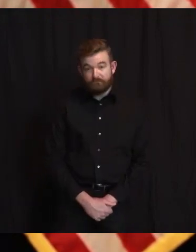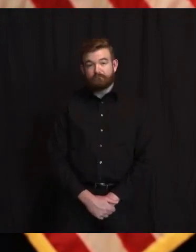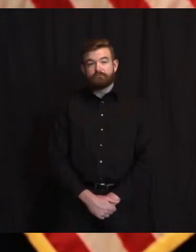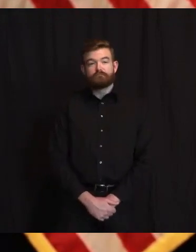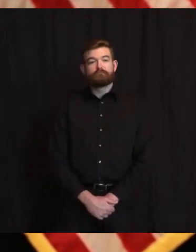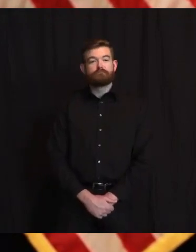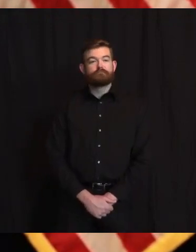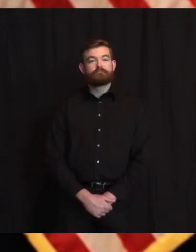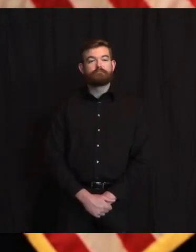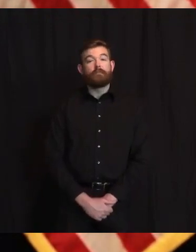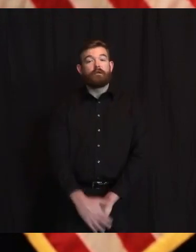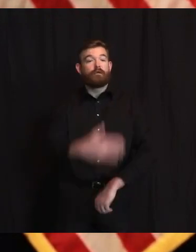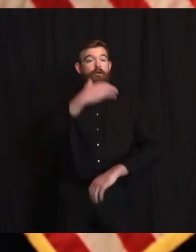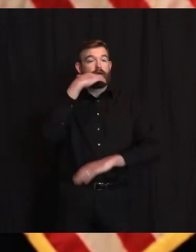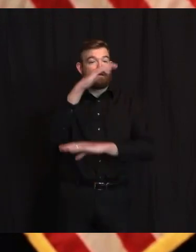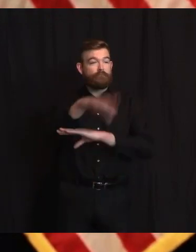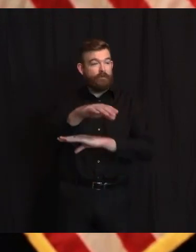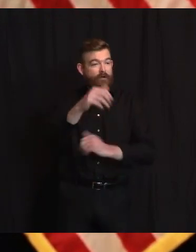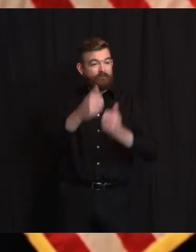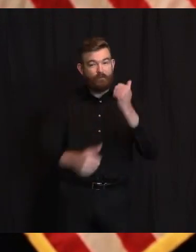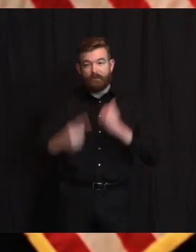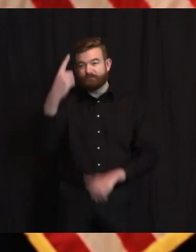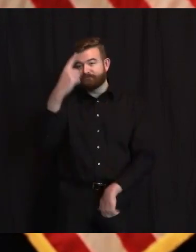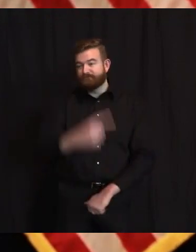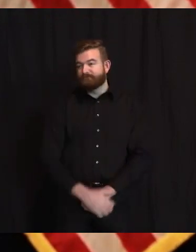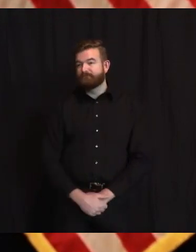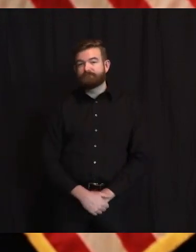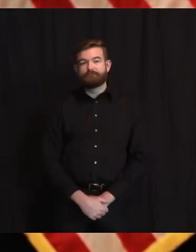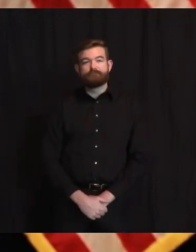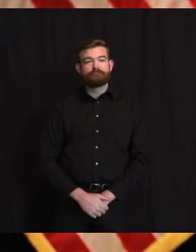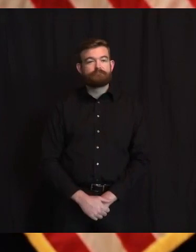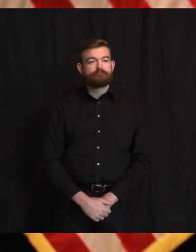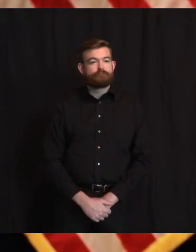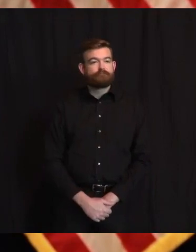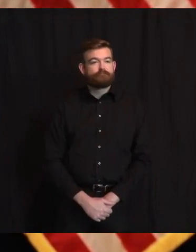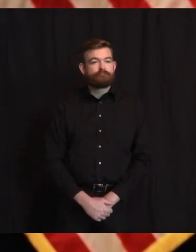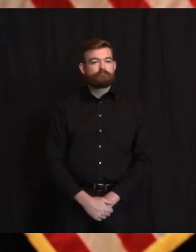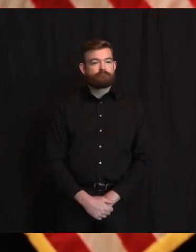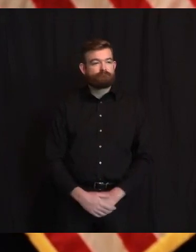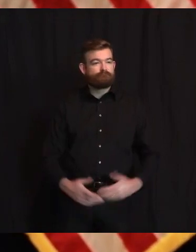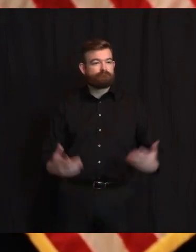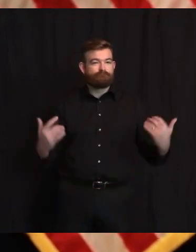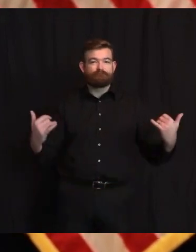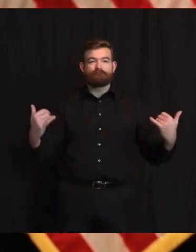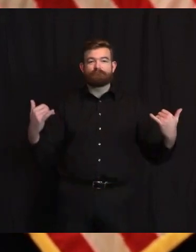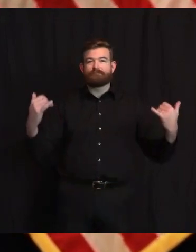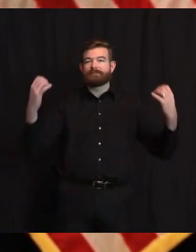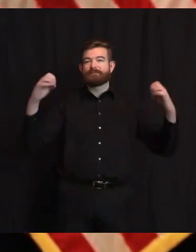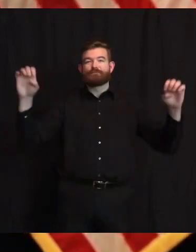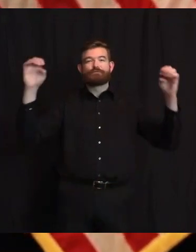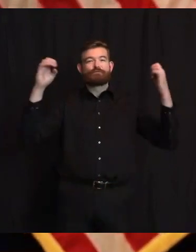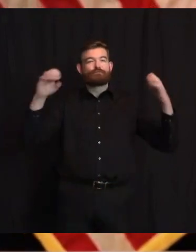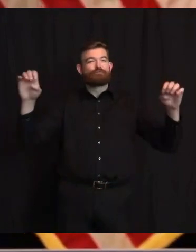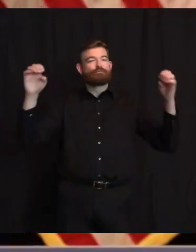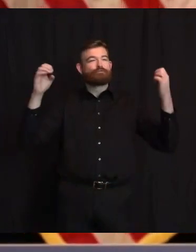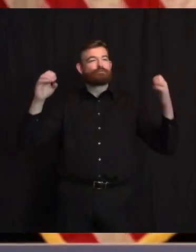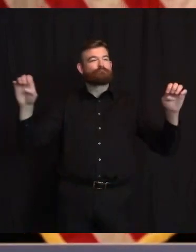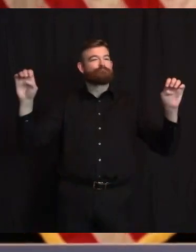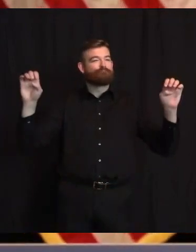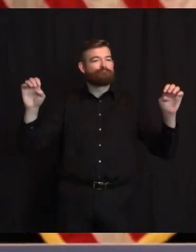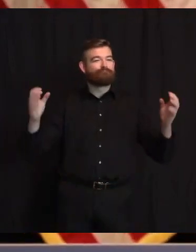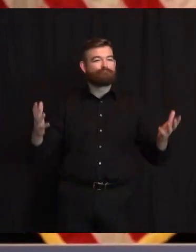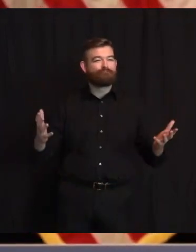Good afternoon, everybody. Not exactly the Easter weekend that Irving Berlin, Fred Astaire, and Judy Garland envisioned in Easter Parade